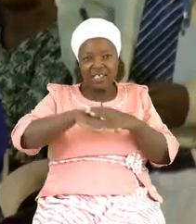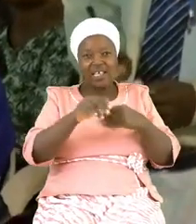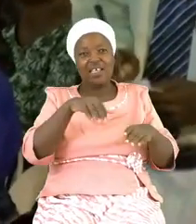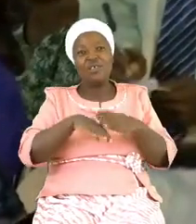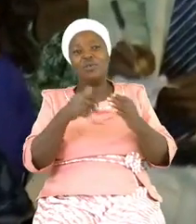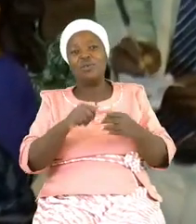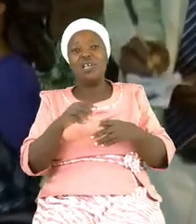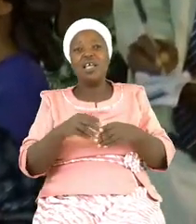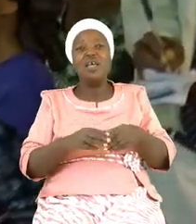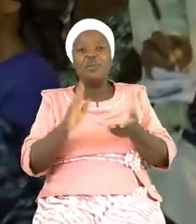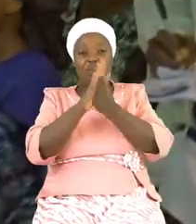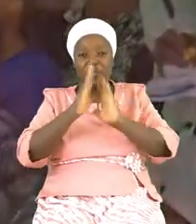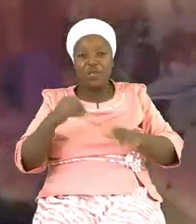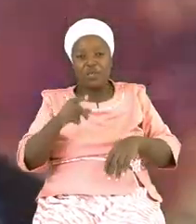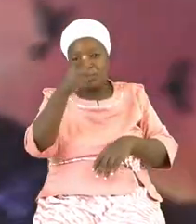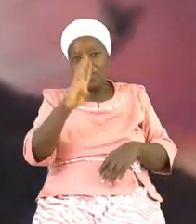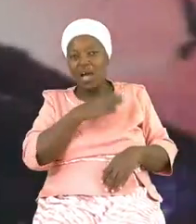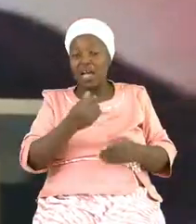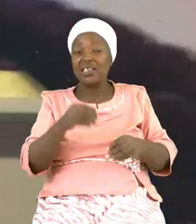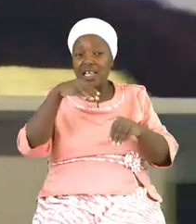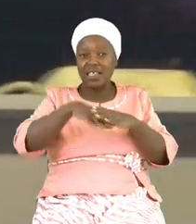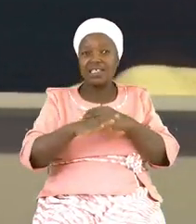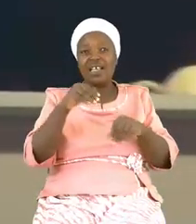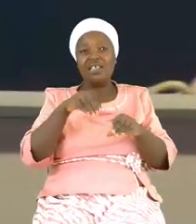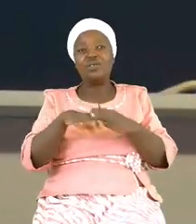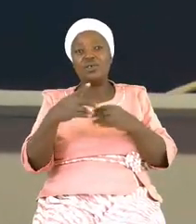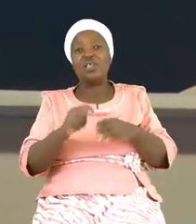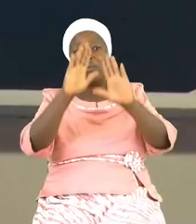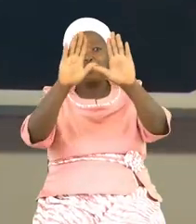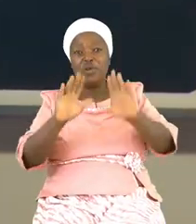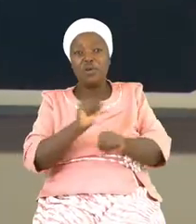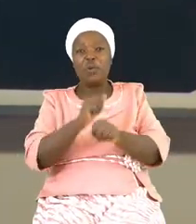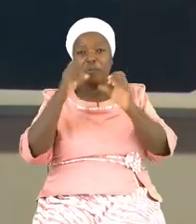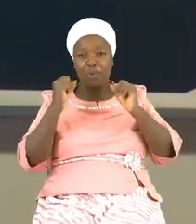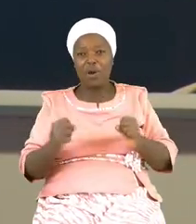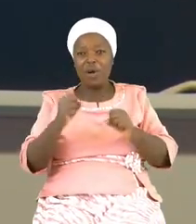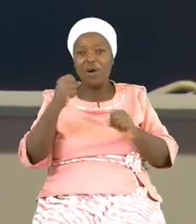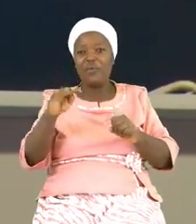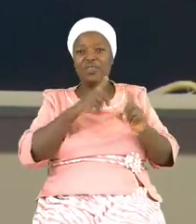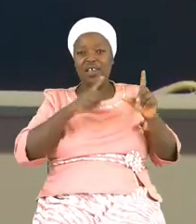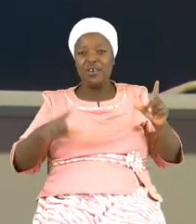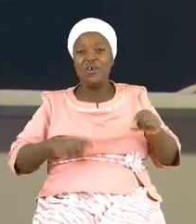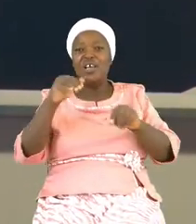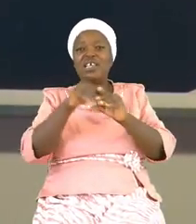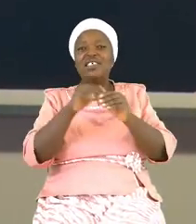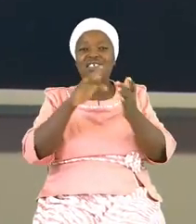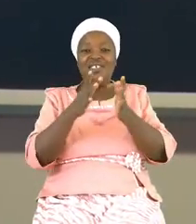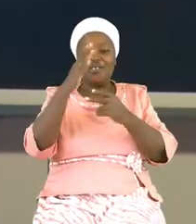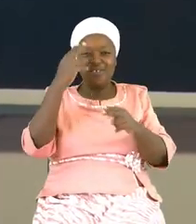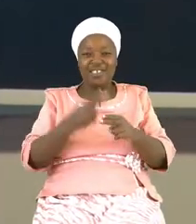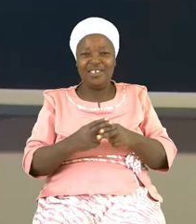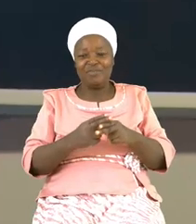peace of God and enter into the miracle power of the Lord in Jesus' name.